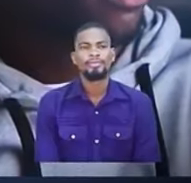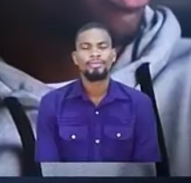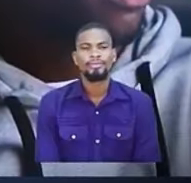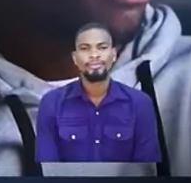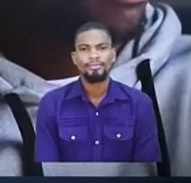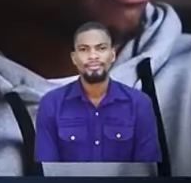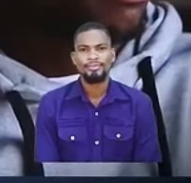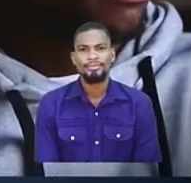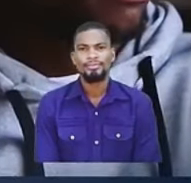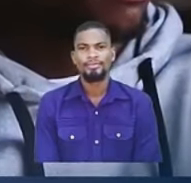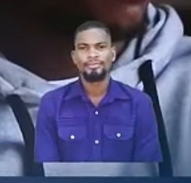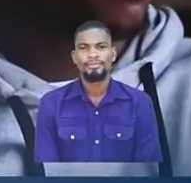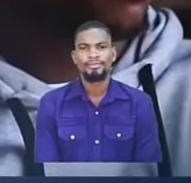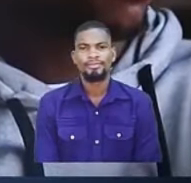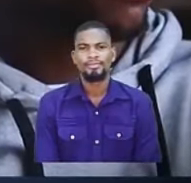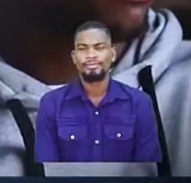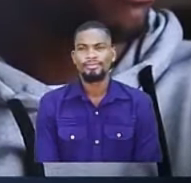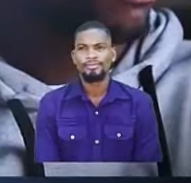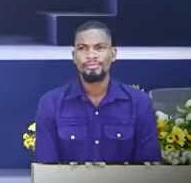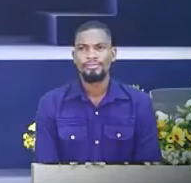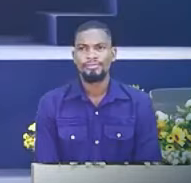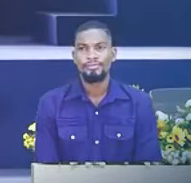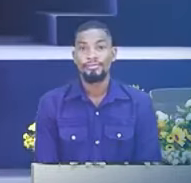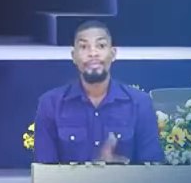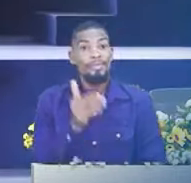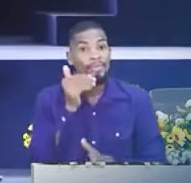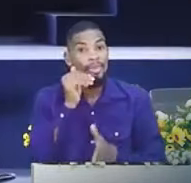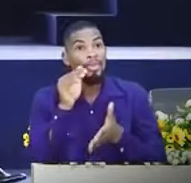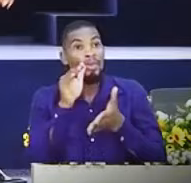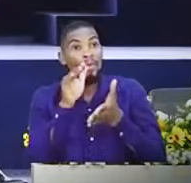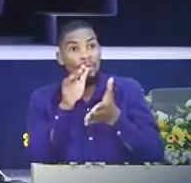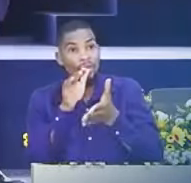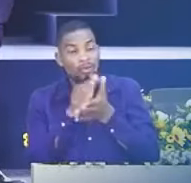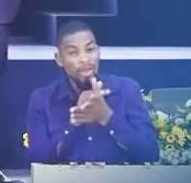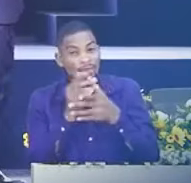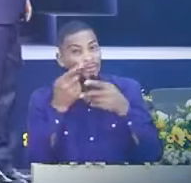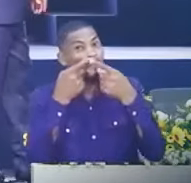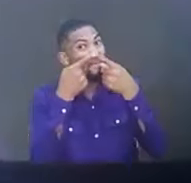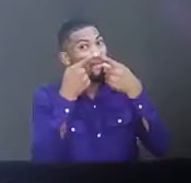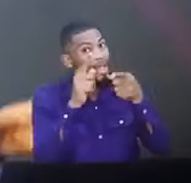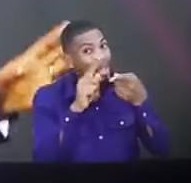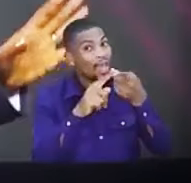become. If your wife's best friend is this divorcee,